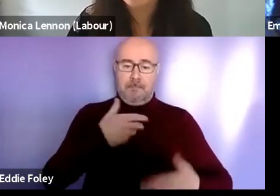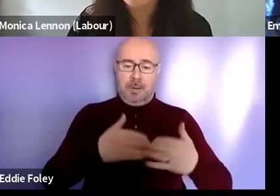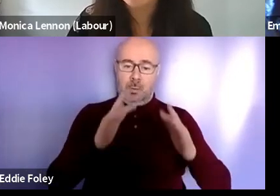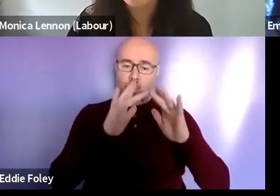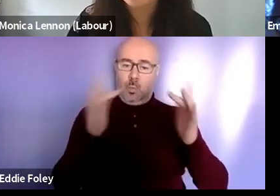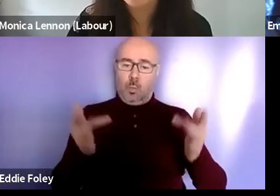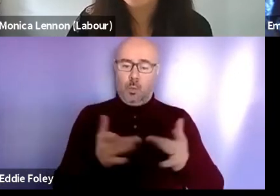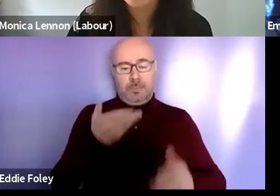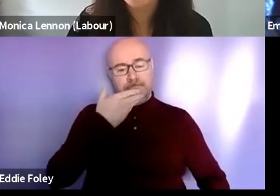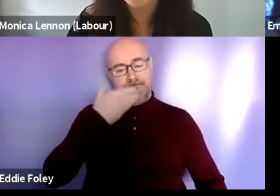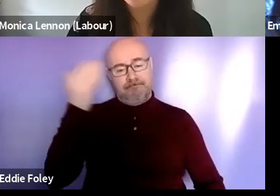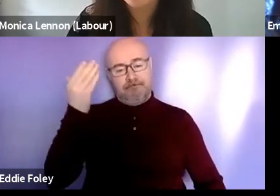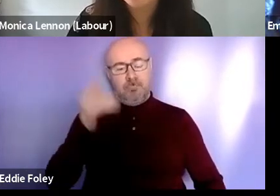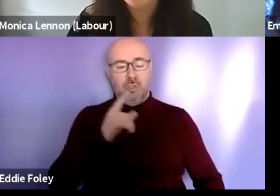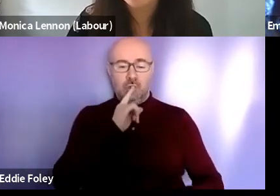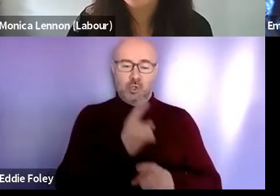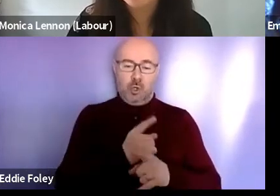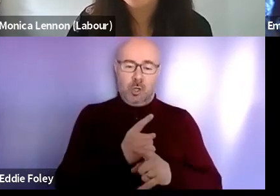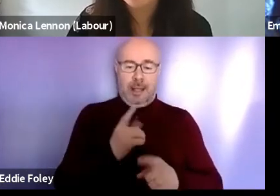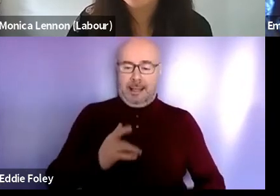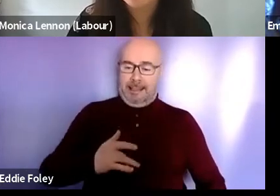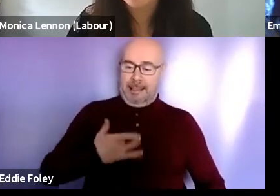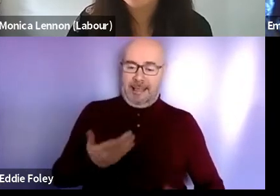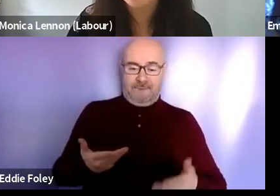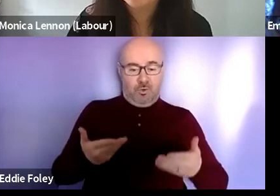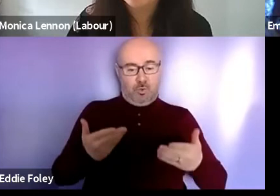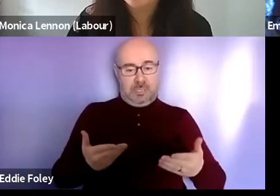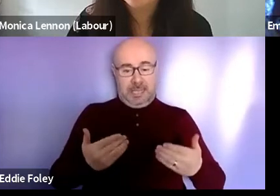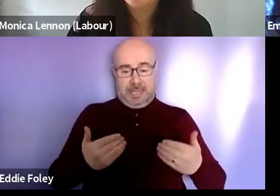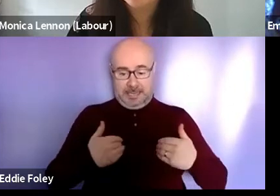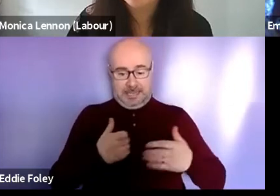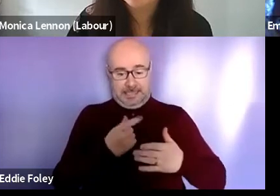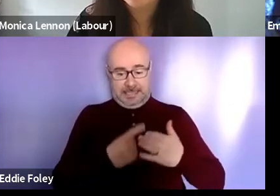Disabled Person in Britain Today," and that's available to watch.